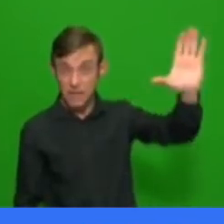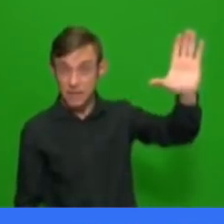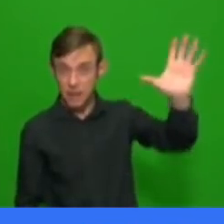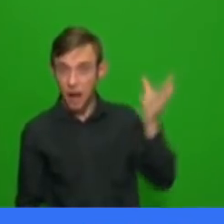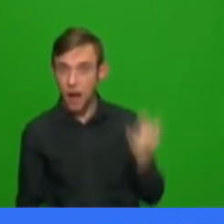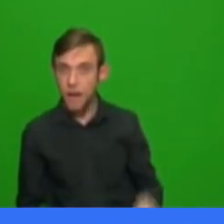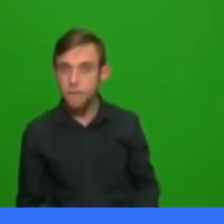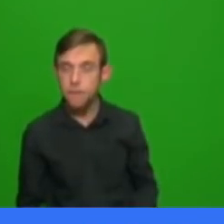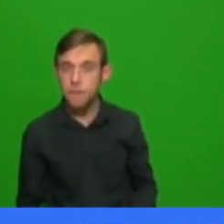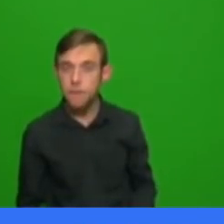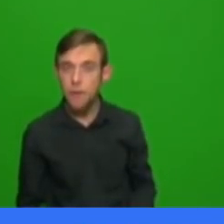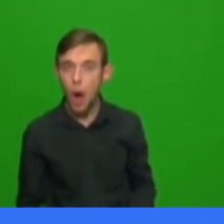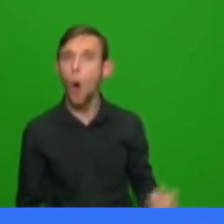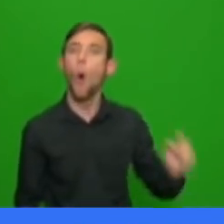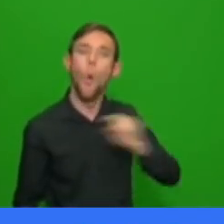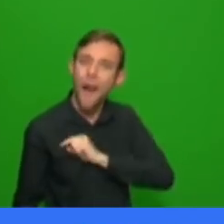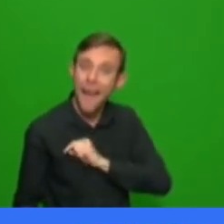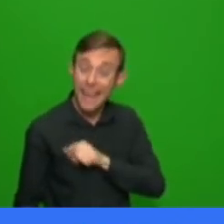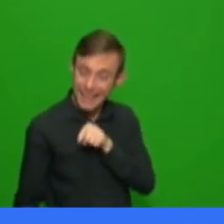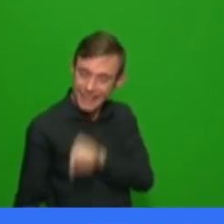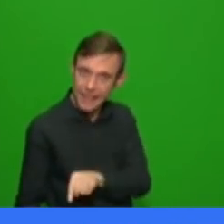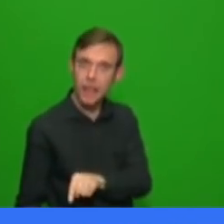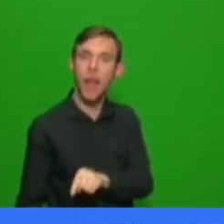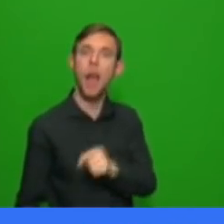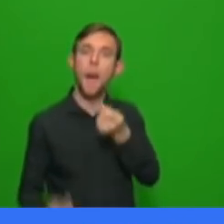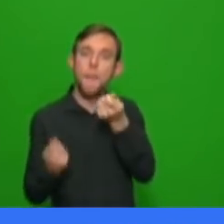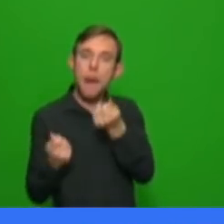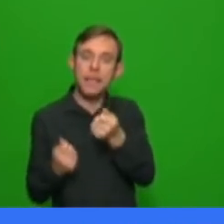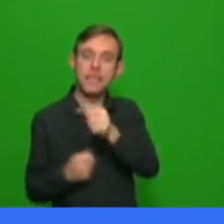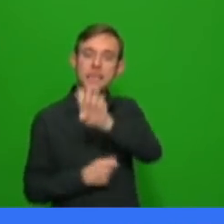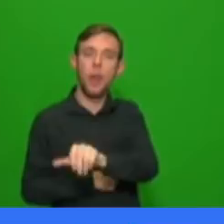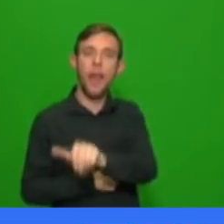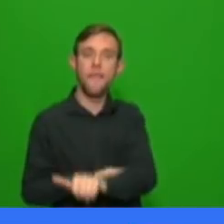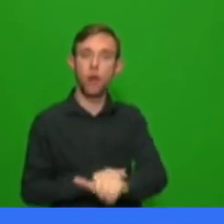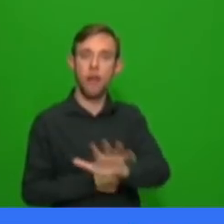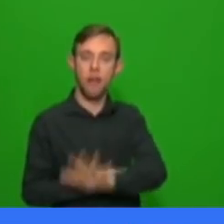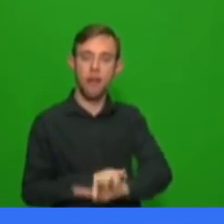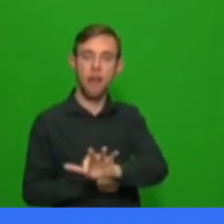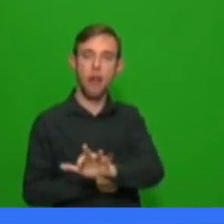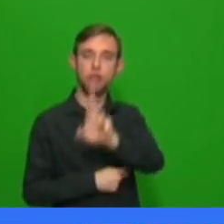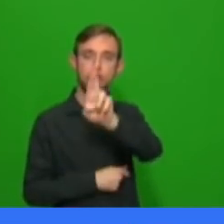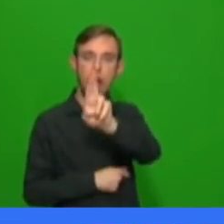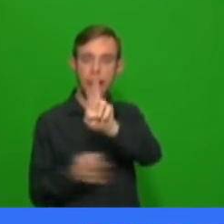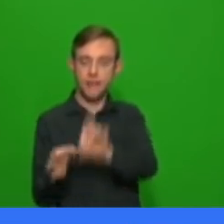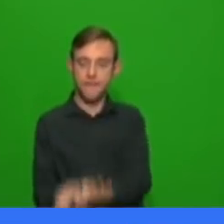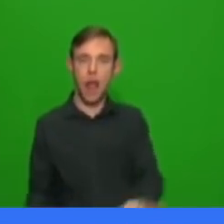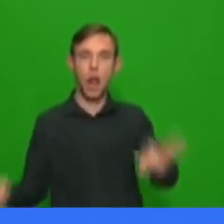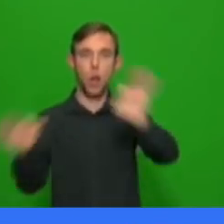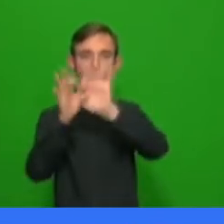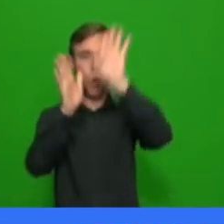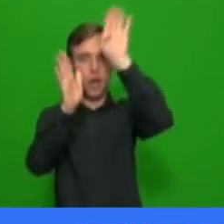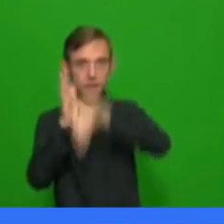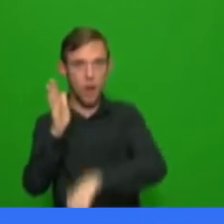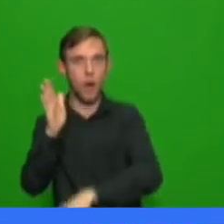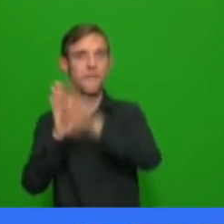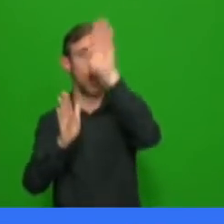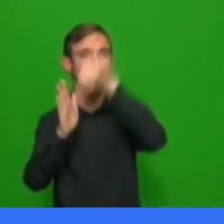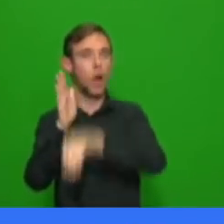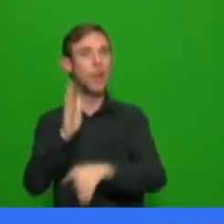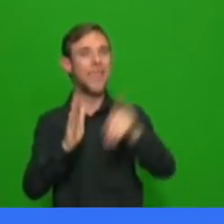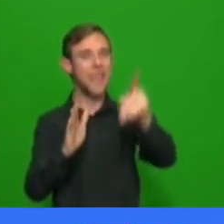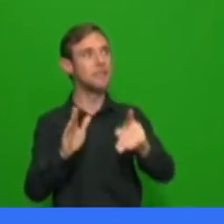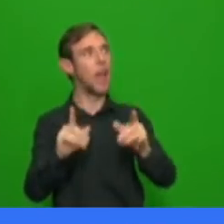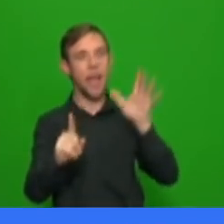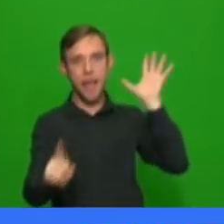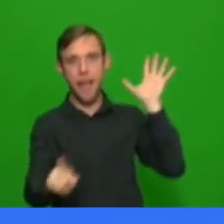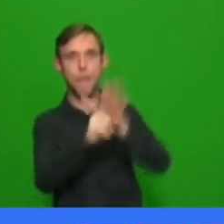absorb any shocks that might actually be coming through? I've not seen the particular research that you had